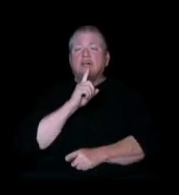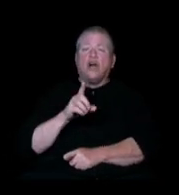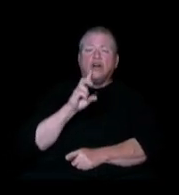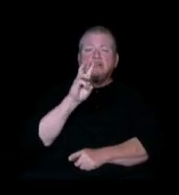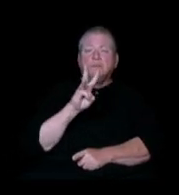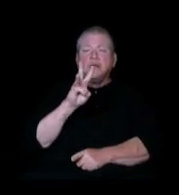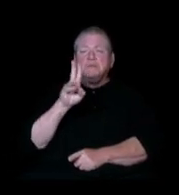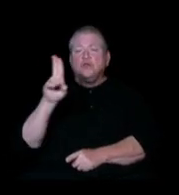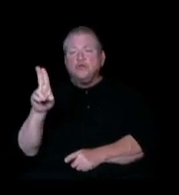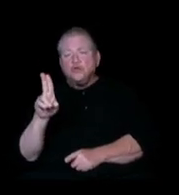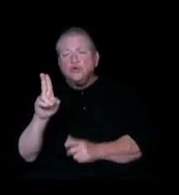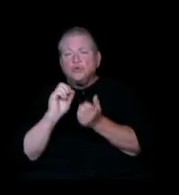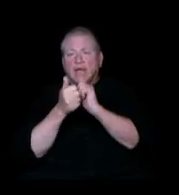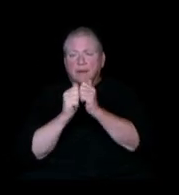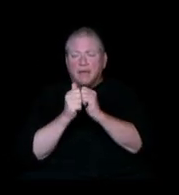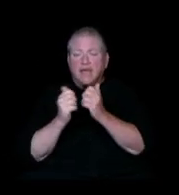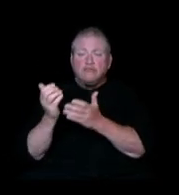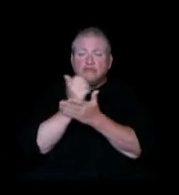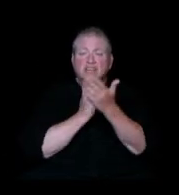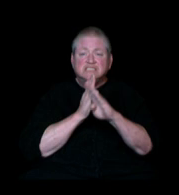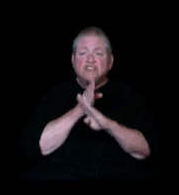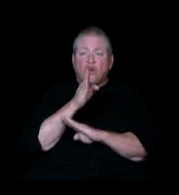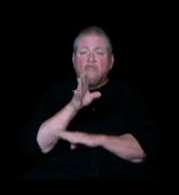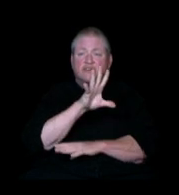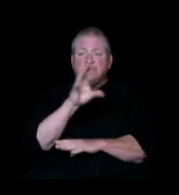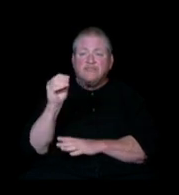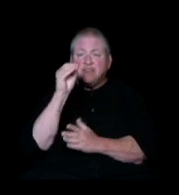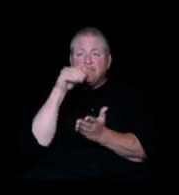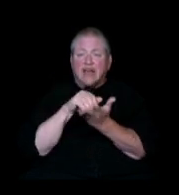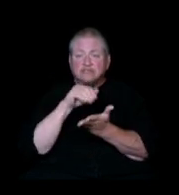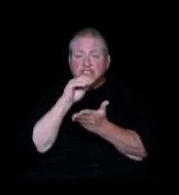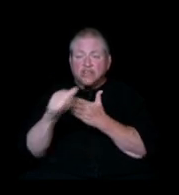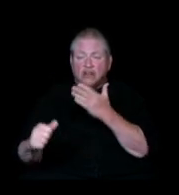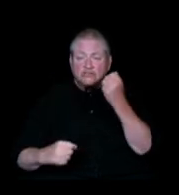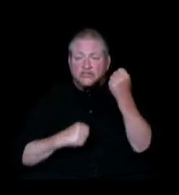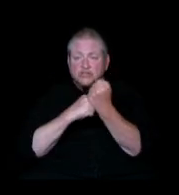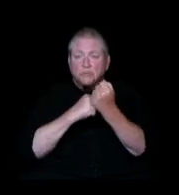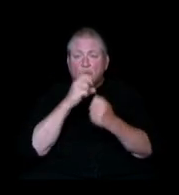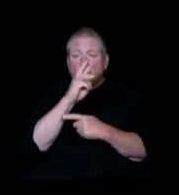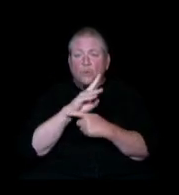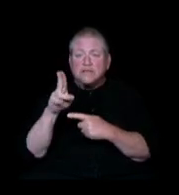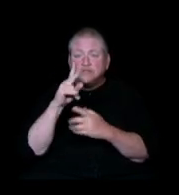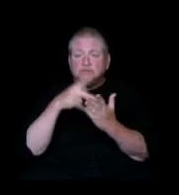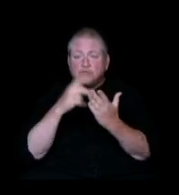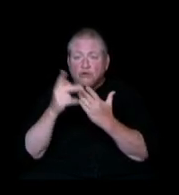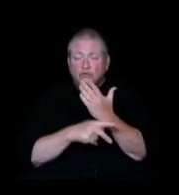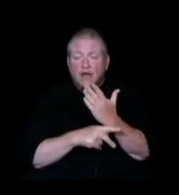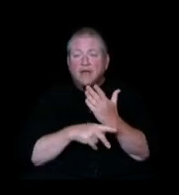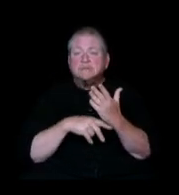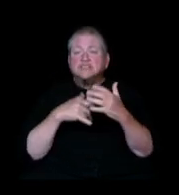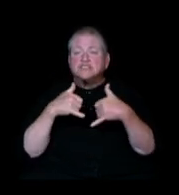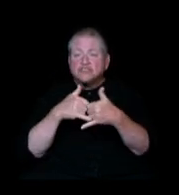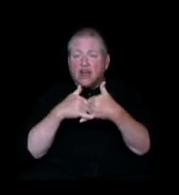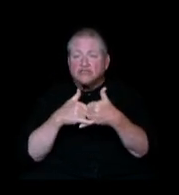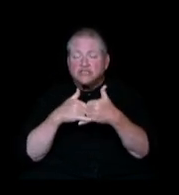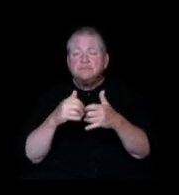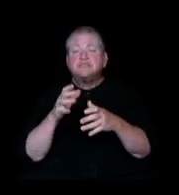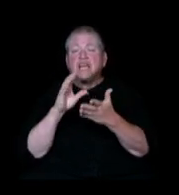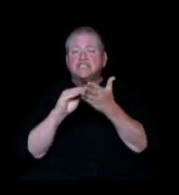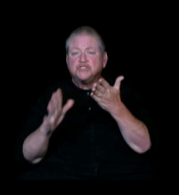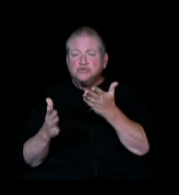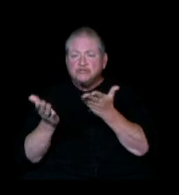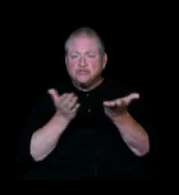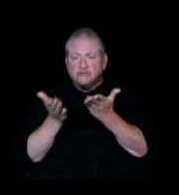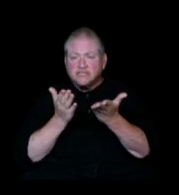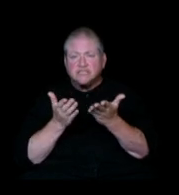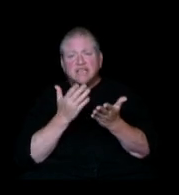WWU campaign, raising over $50,000 in support of Western programs, scholarships, and student services. Heather,